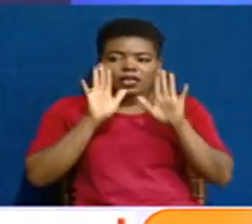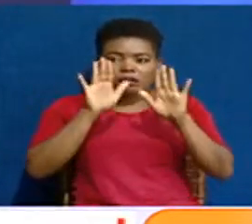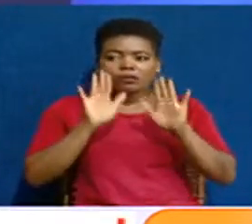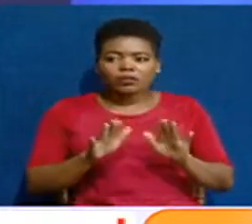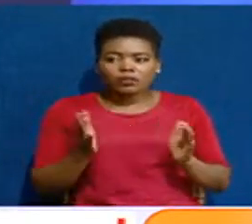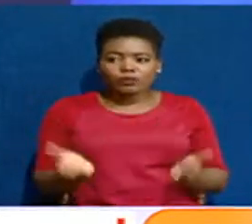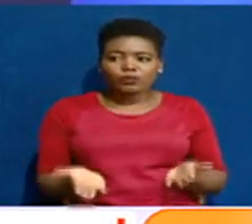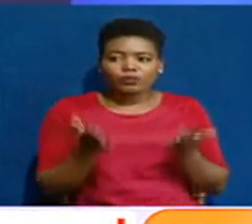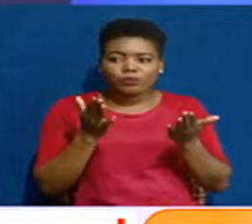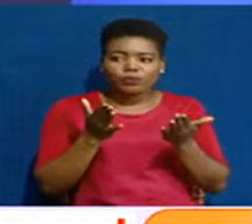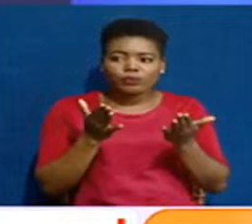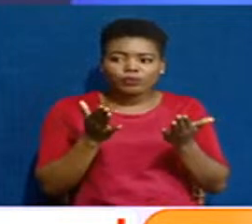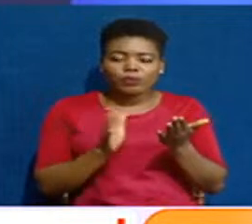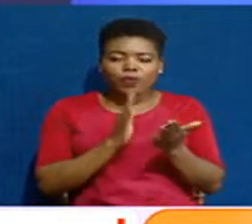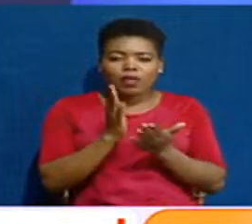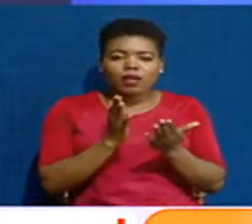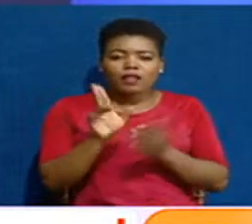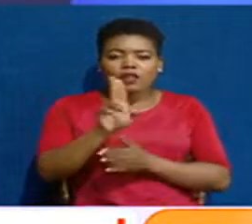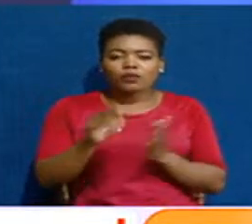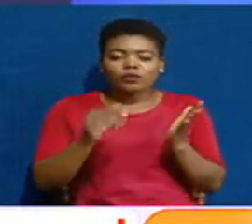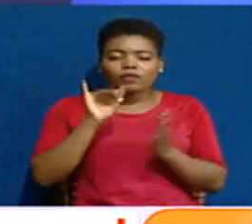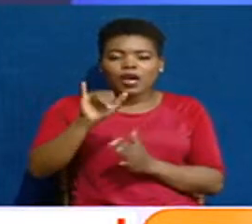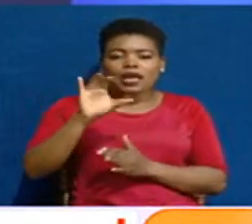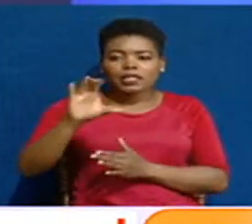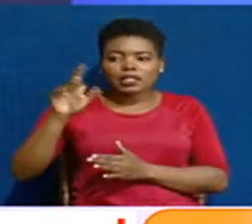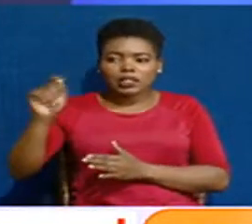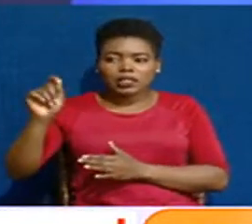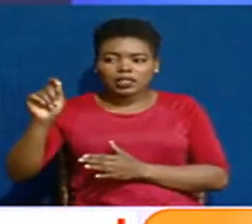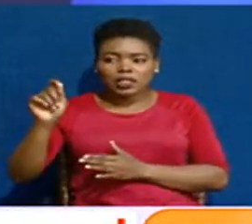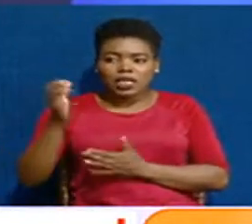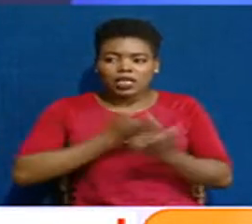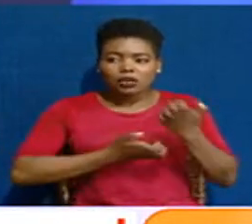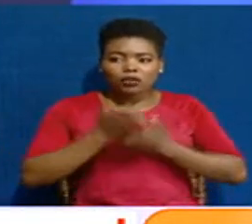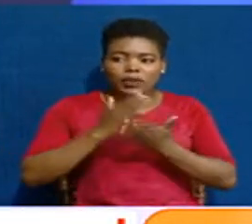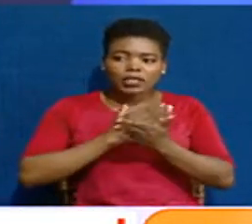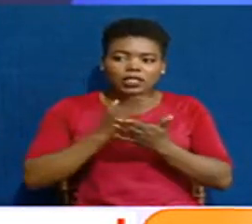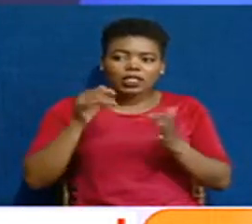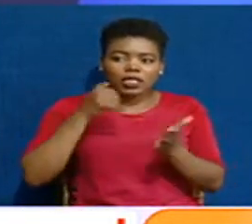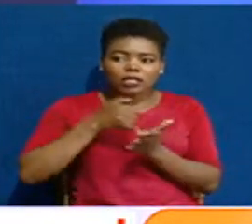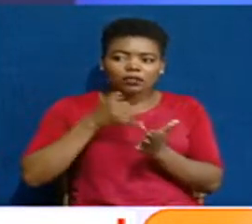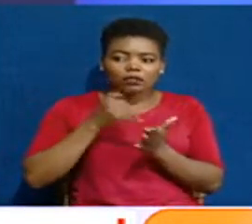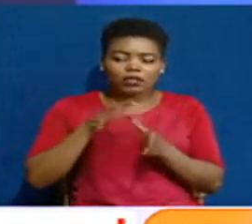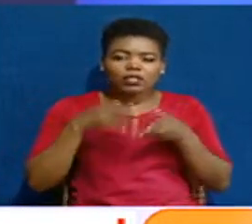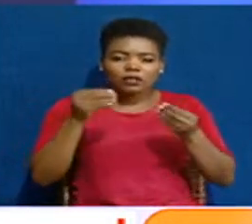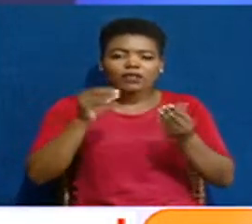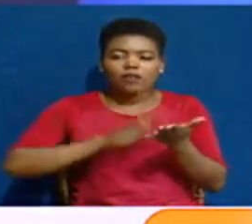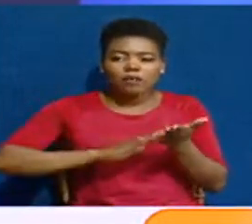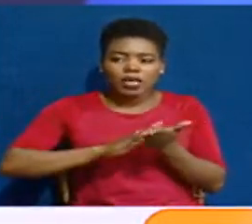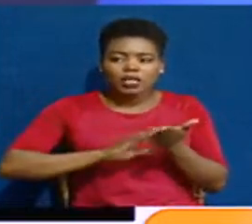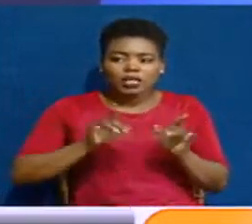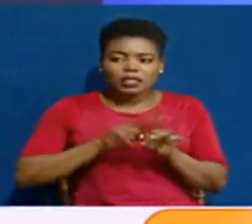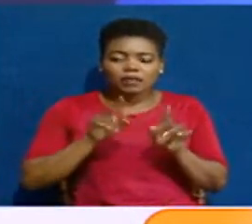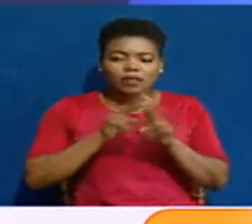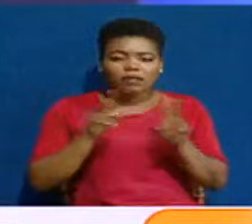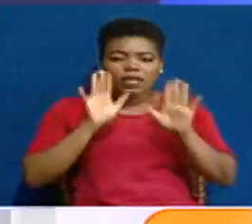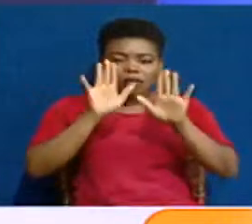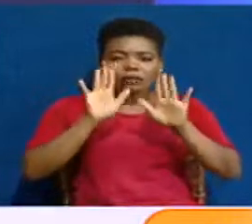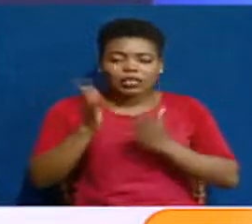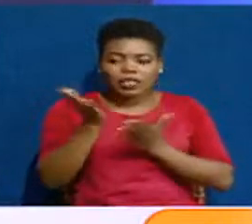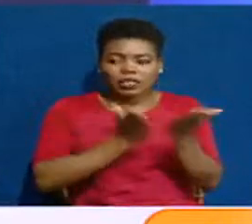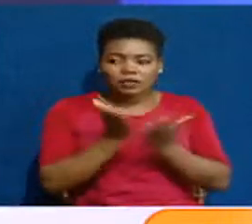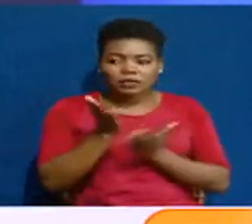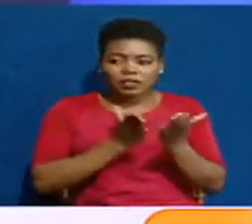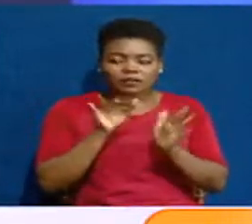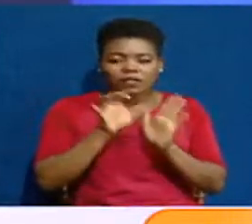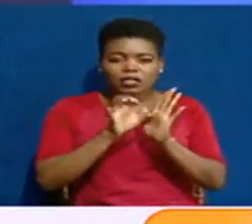wide application of ICTs across diverse economic sectors, including provision of basic and critical services